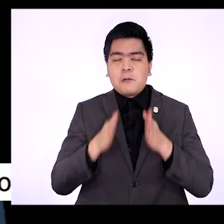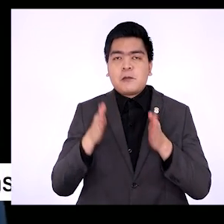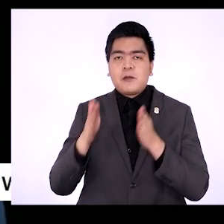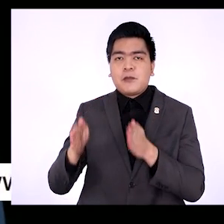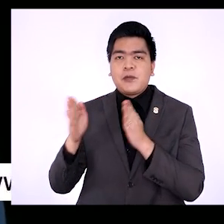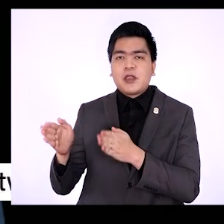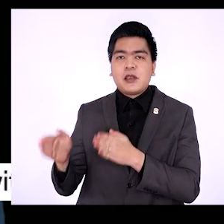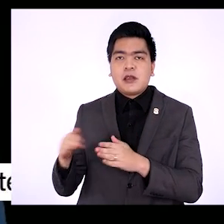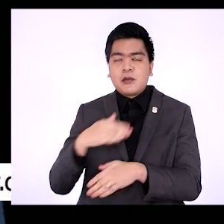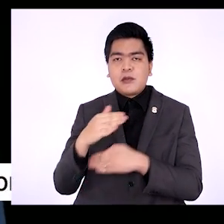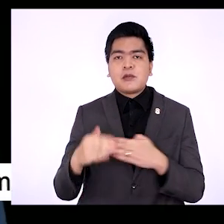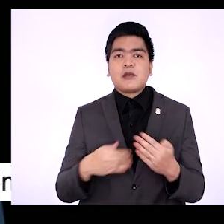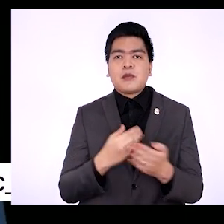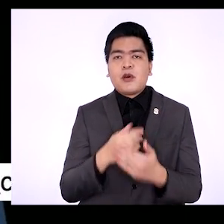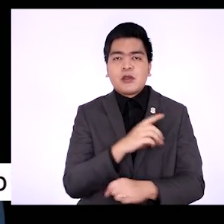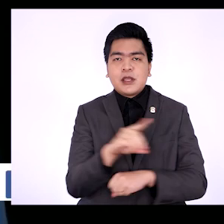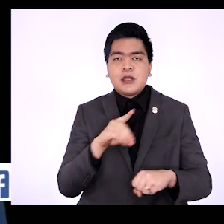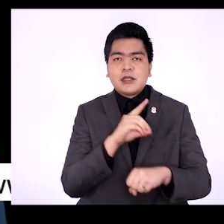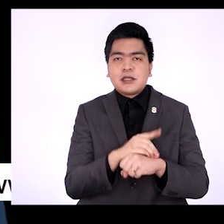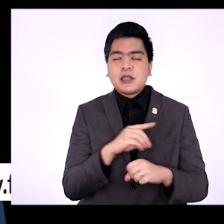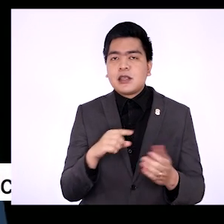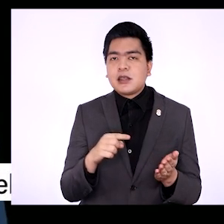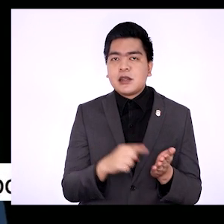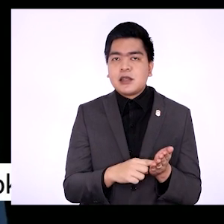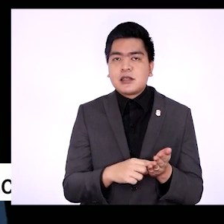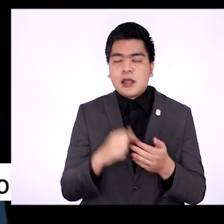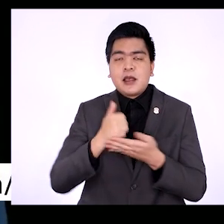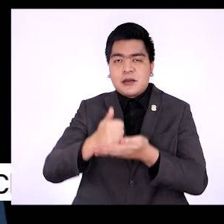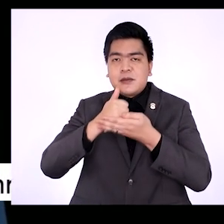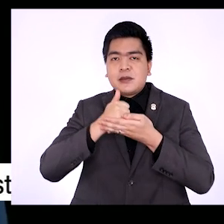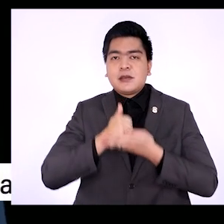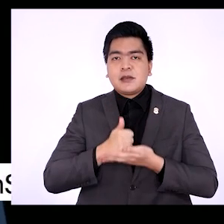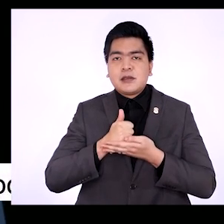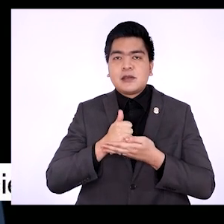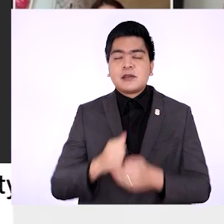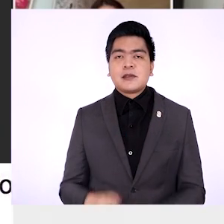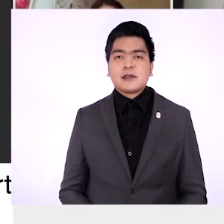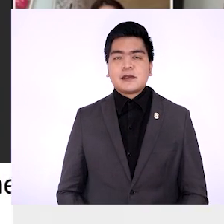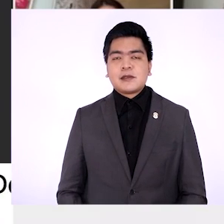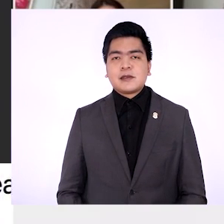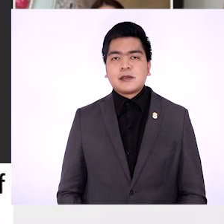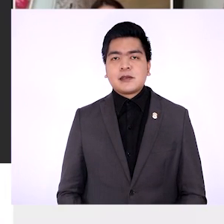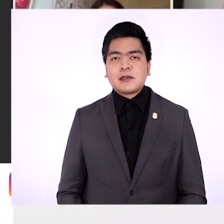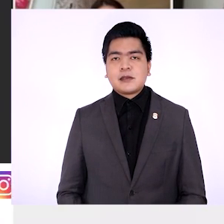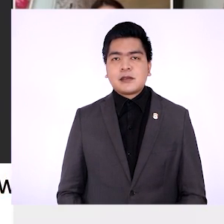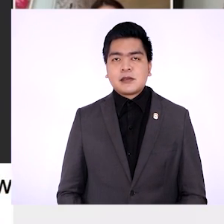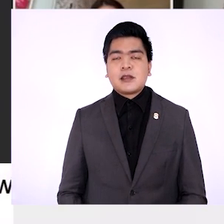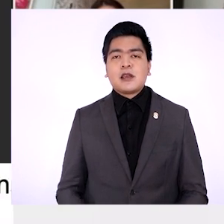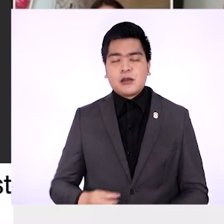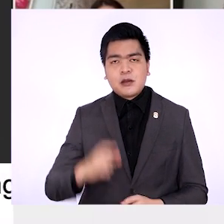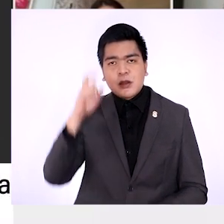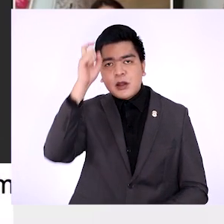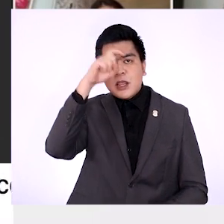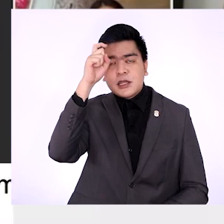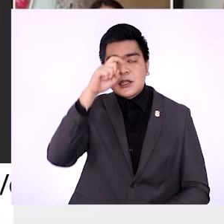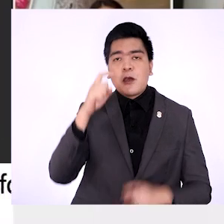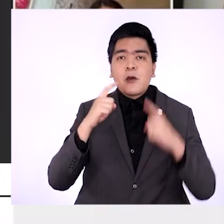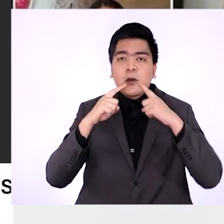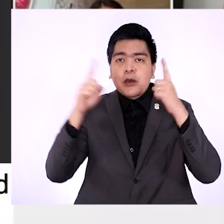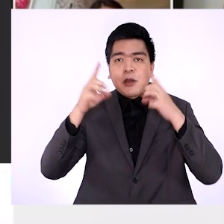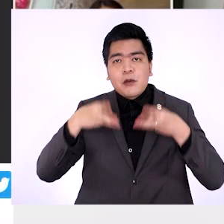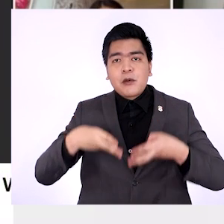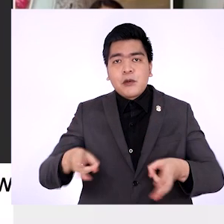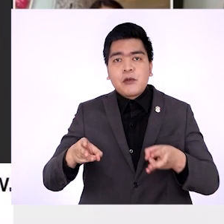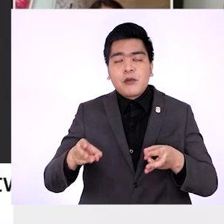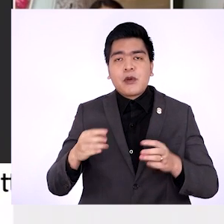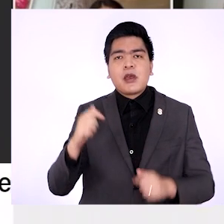throughout our district. And this all the more helps us in our spiritual bodies. With their newly gained knowledge of effective and creative